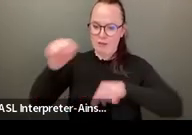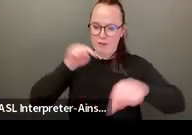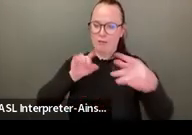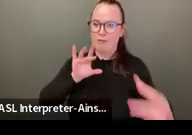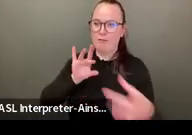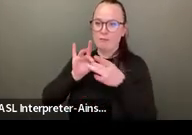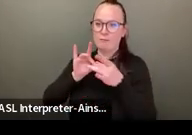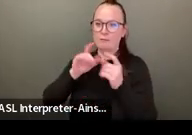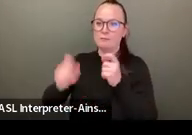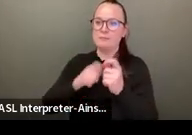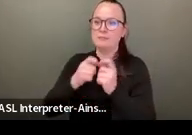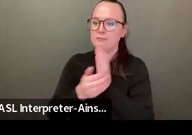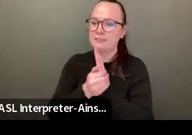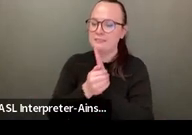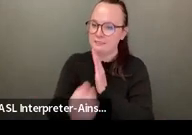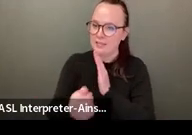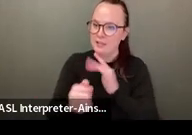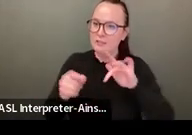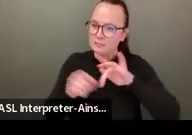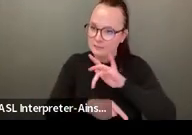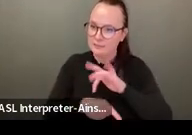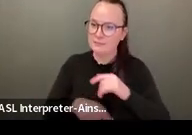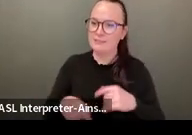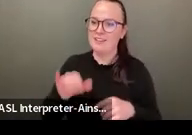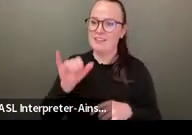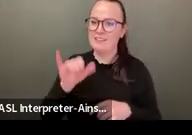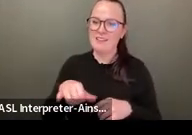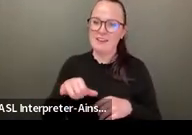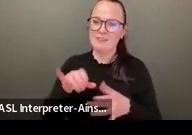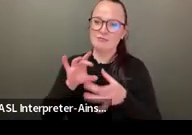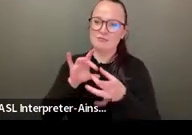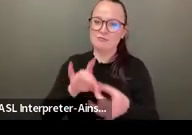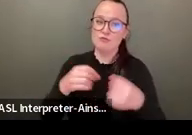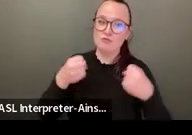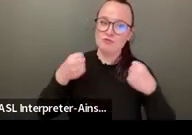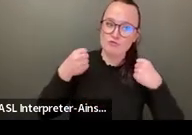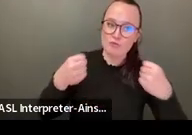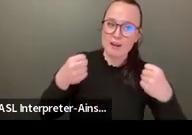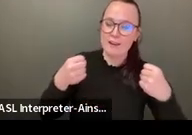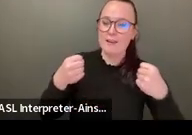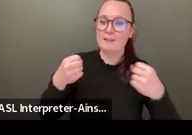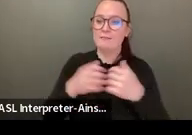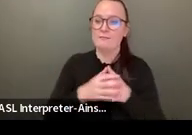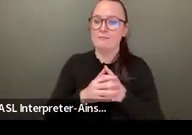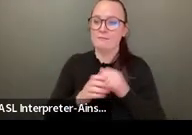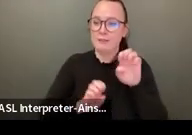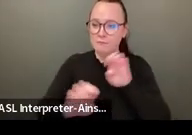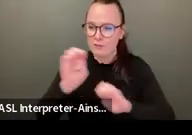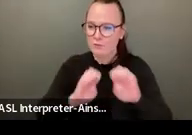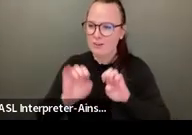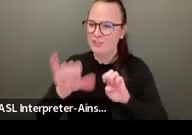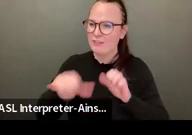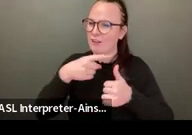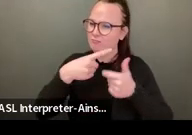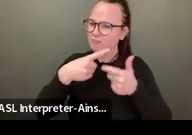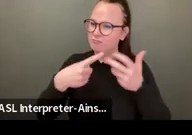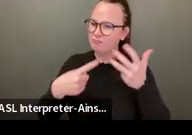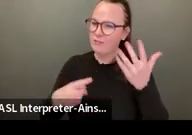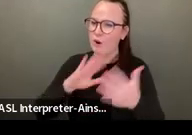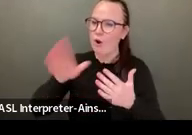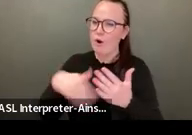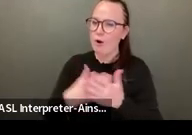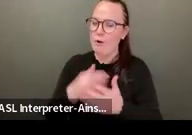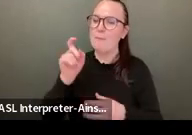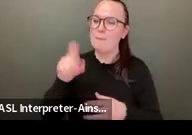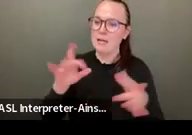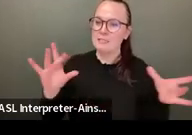deficit that falls under the umbrella of the strengths, the evaluations. So everything really needs to touch the